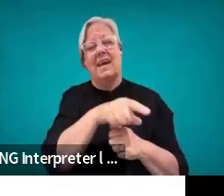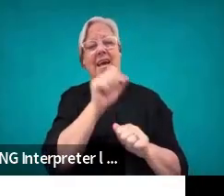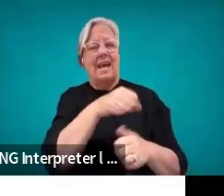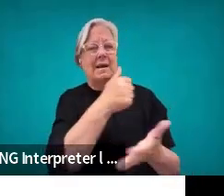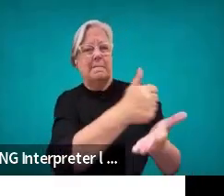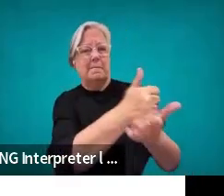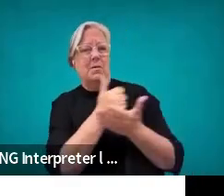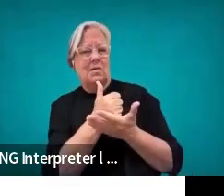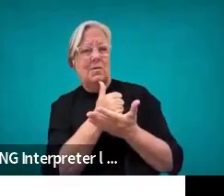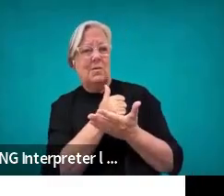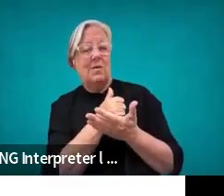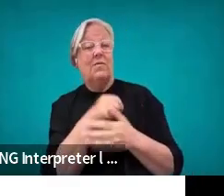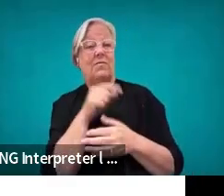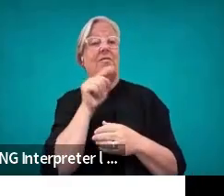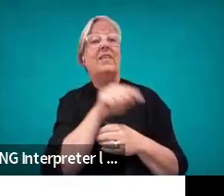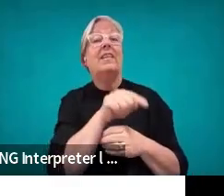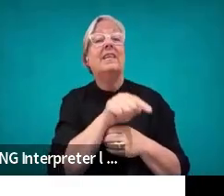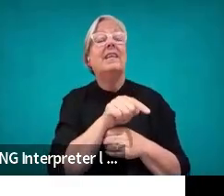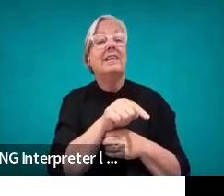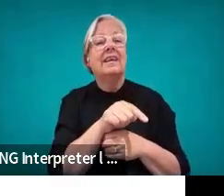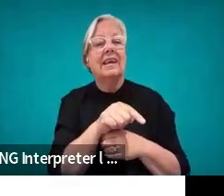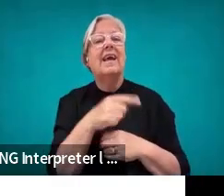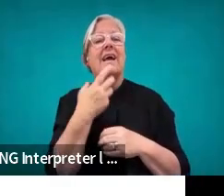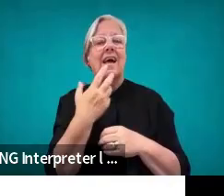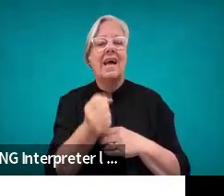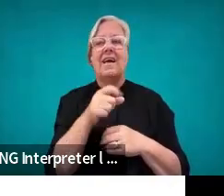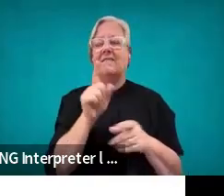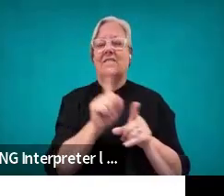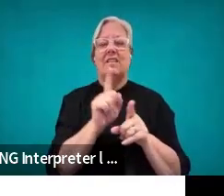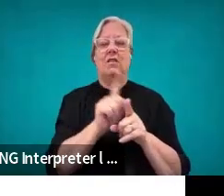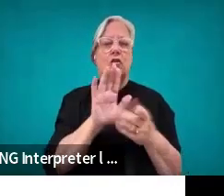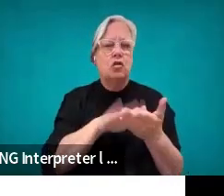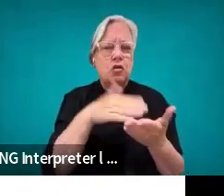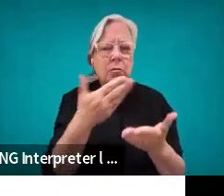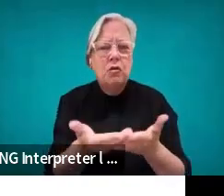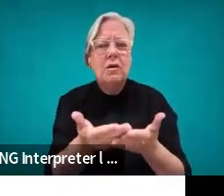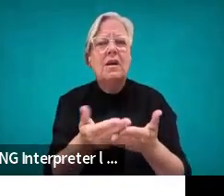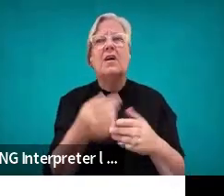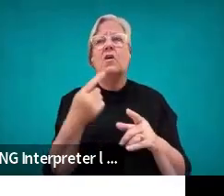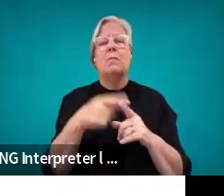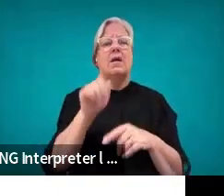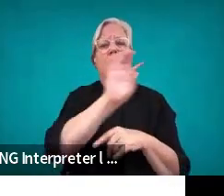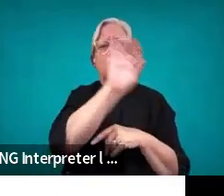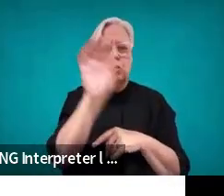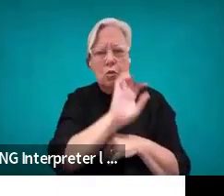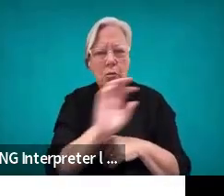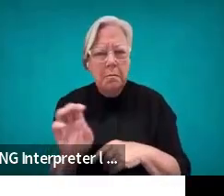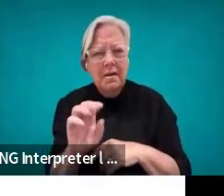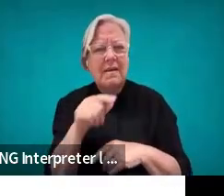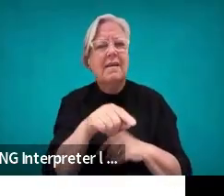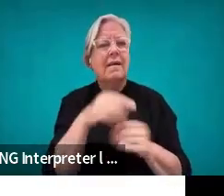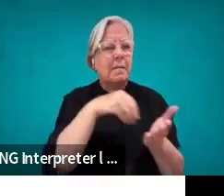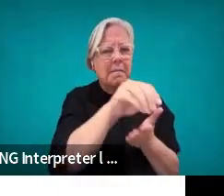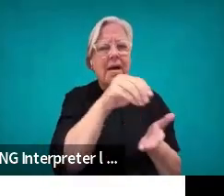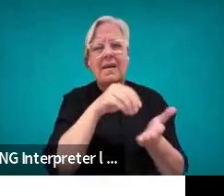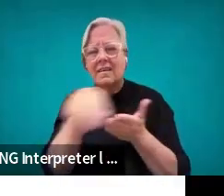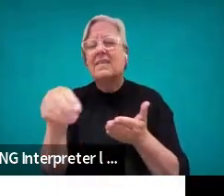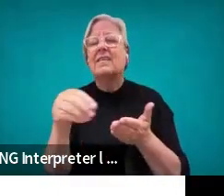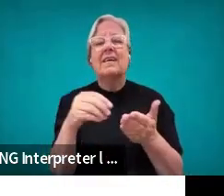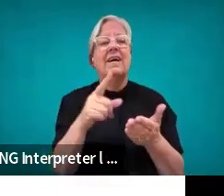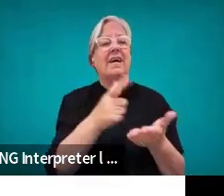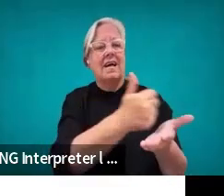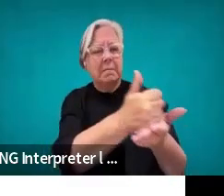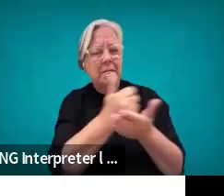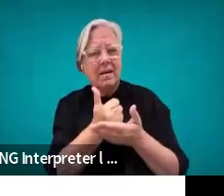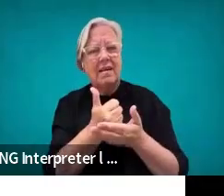support was through procurement of interpretation. They gave us their Zoom account. They gave us help in terms of